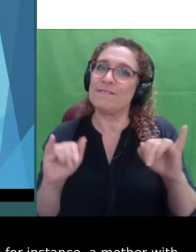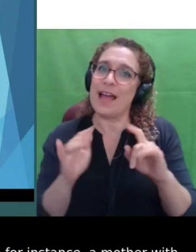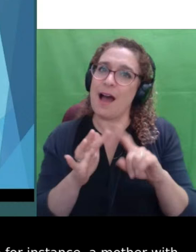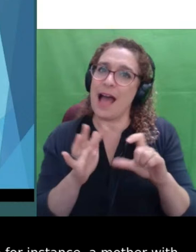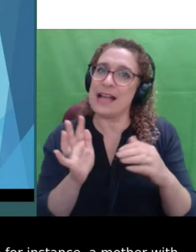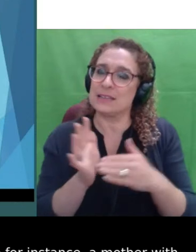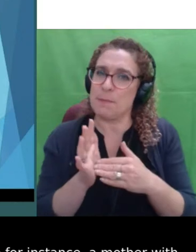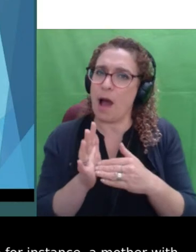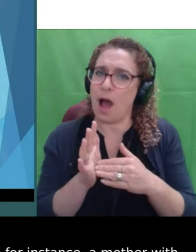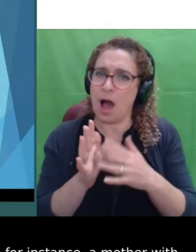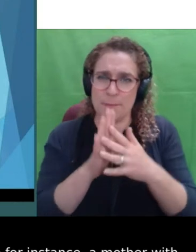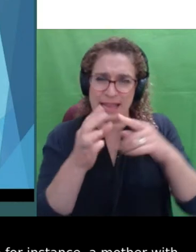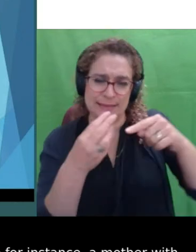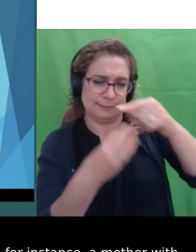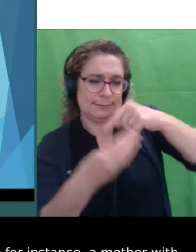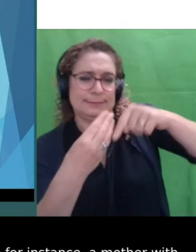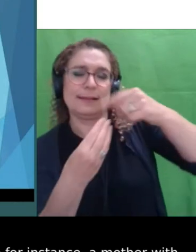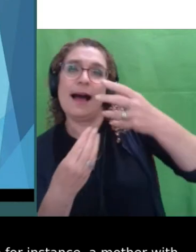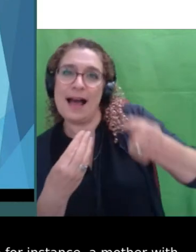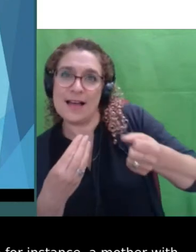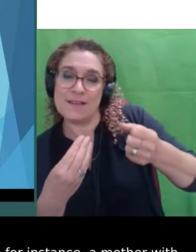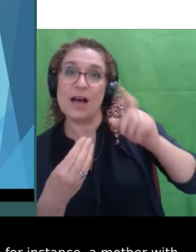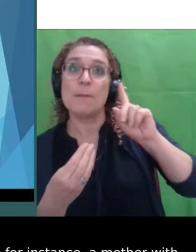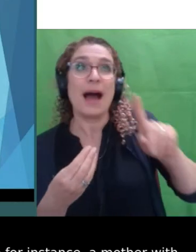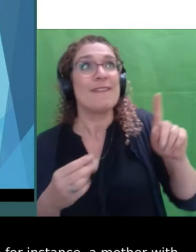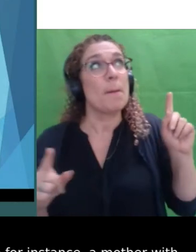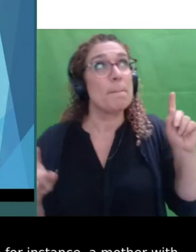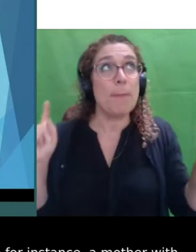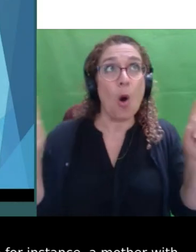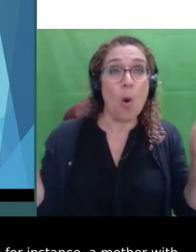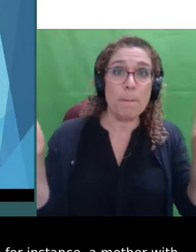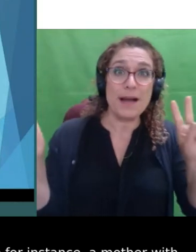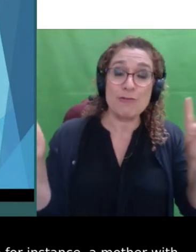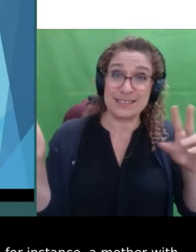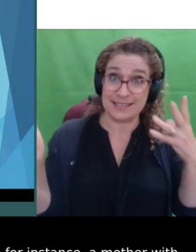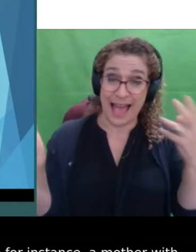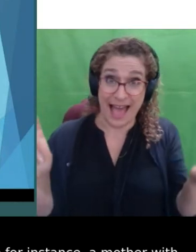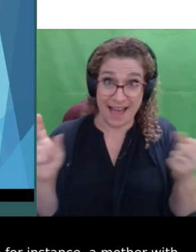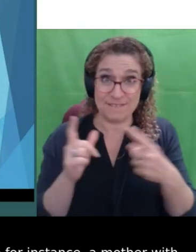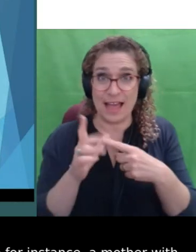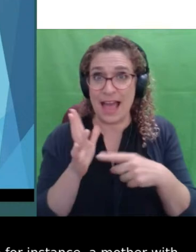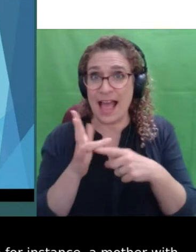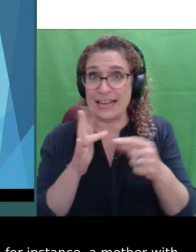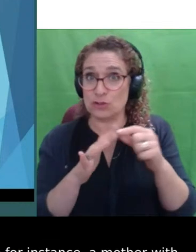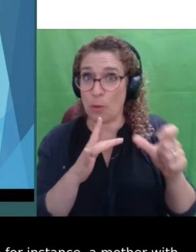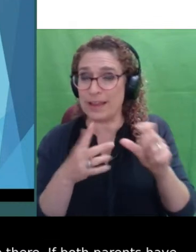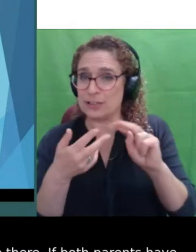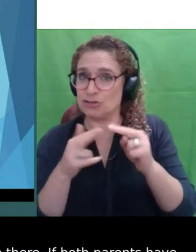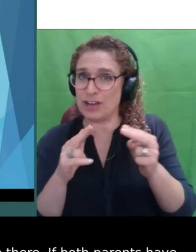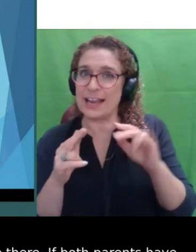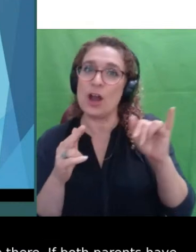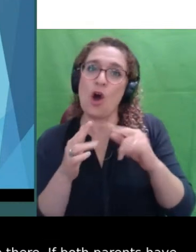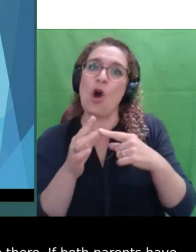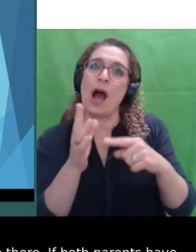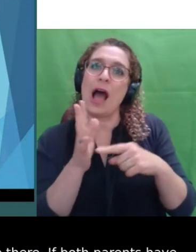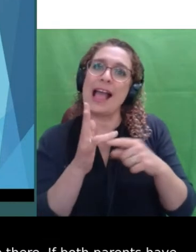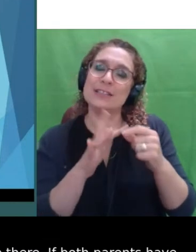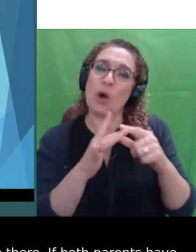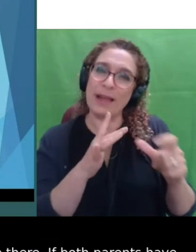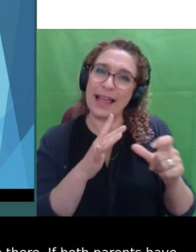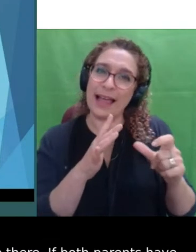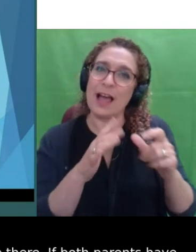an inheritance there if both parents have the atrophic gene and have an atopic condition there's a one in two chance